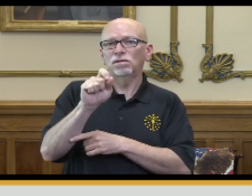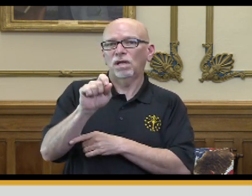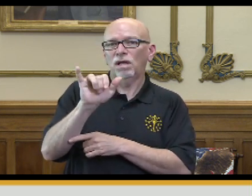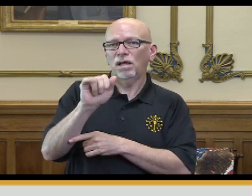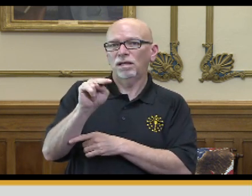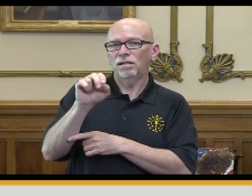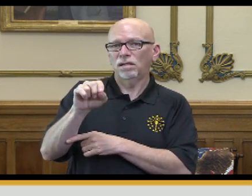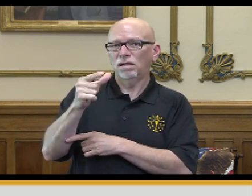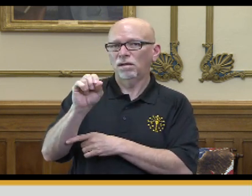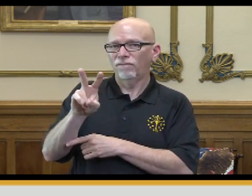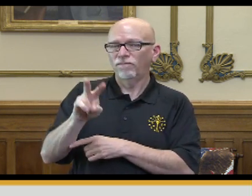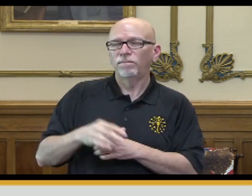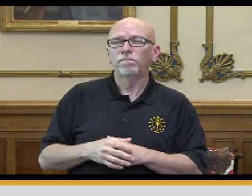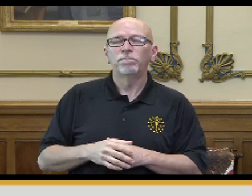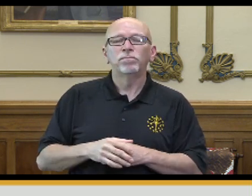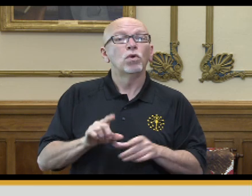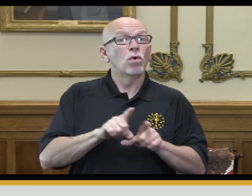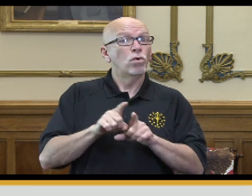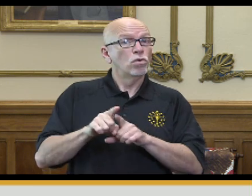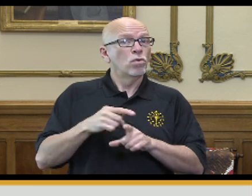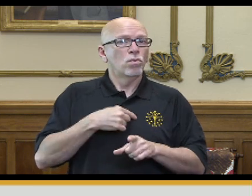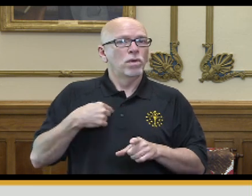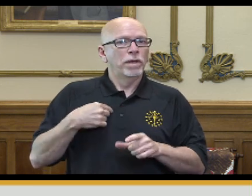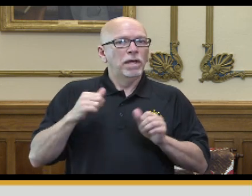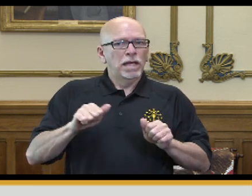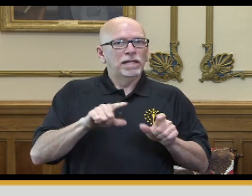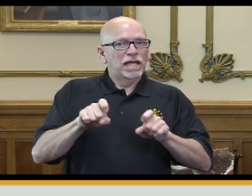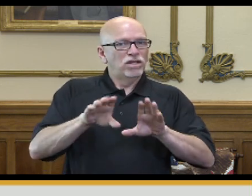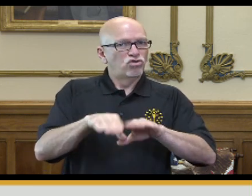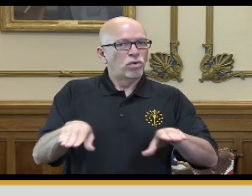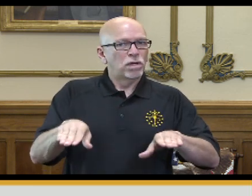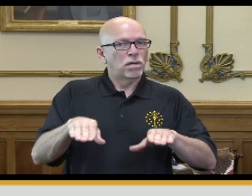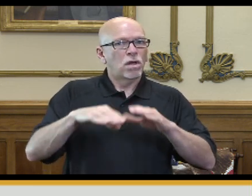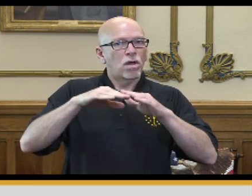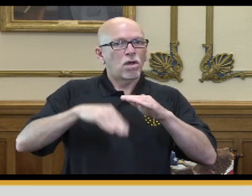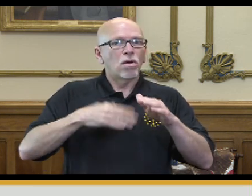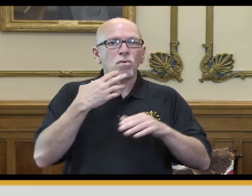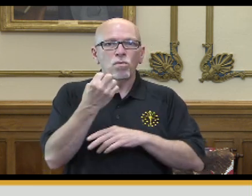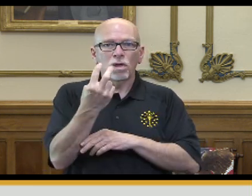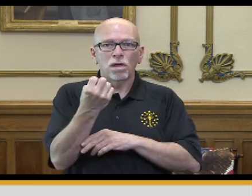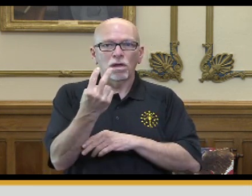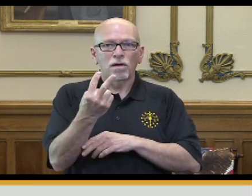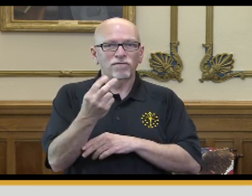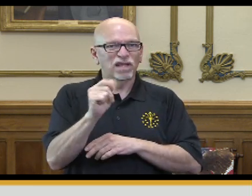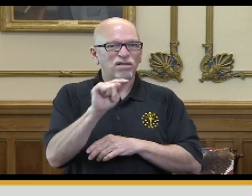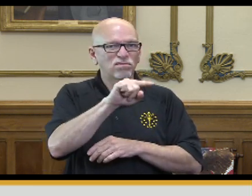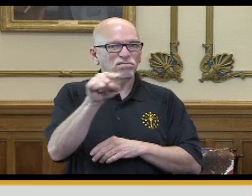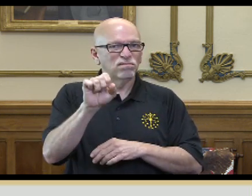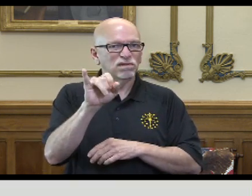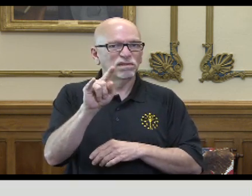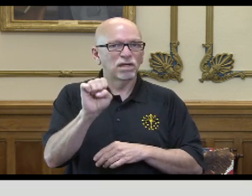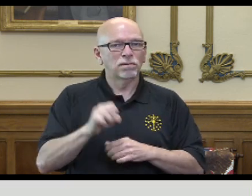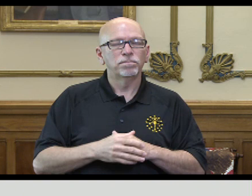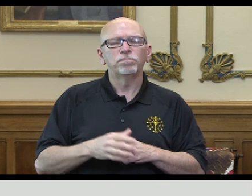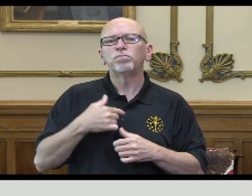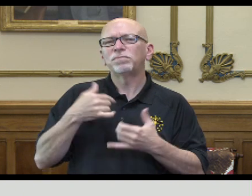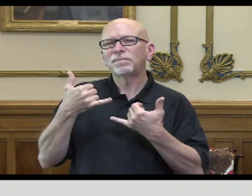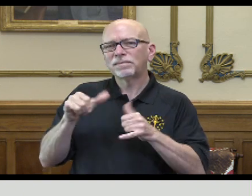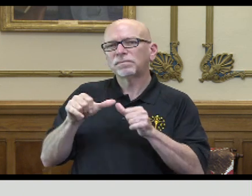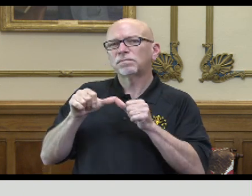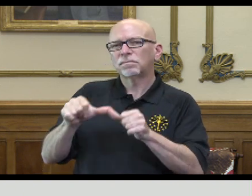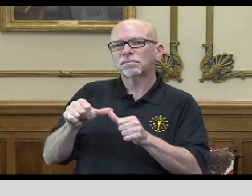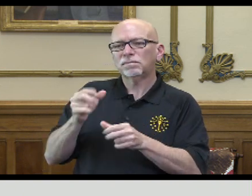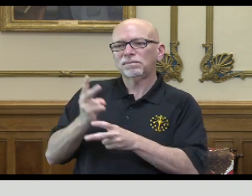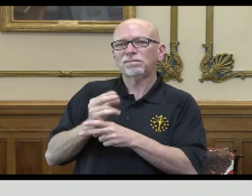www.coronavirus.in.gov. We are also now able to test children under the age of 12 at these sites. We continue to maintain